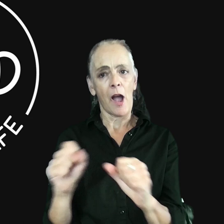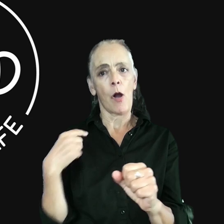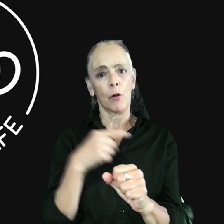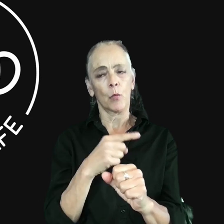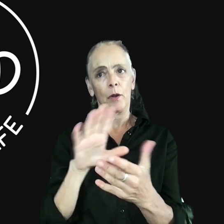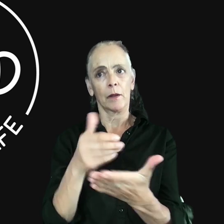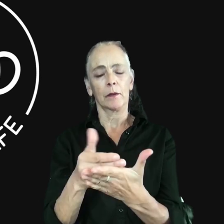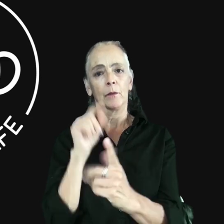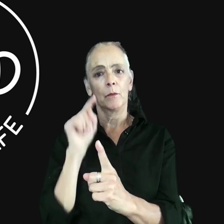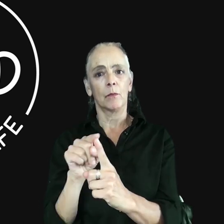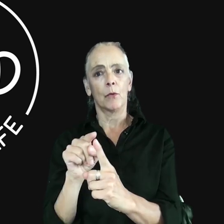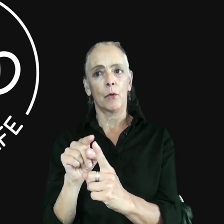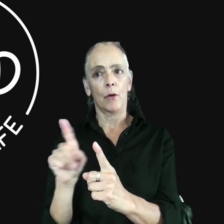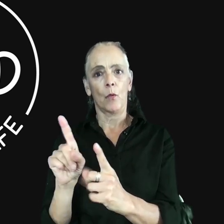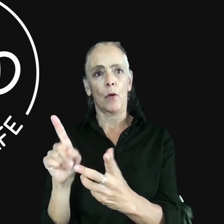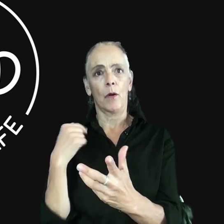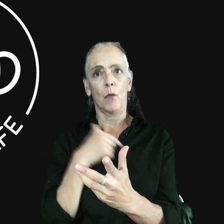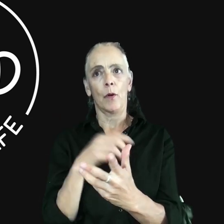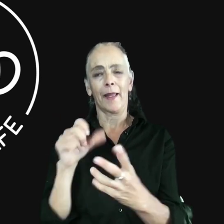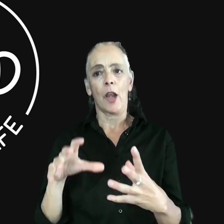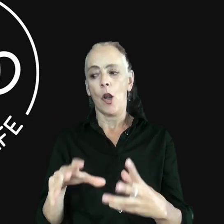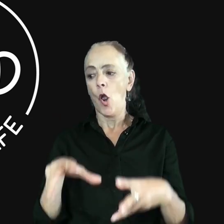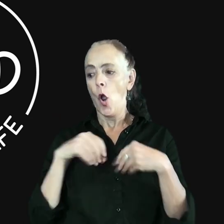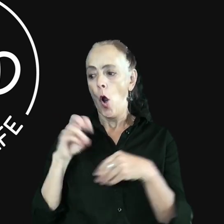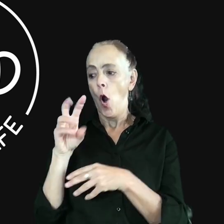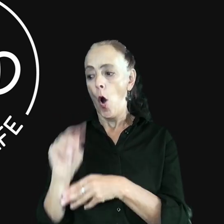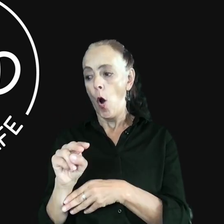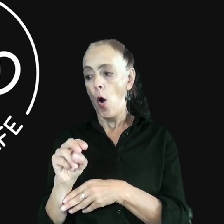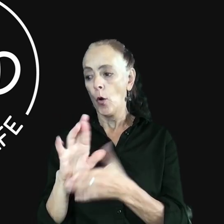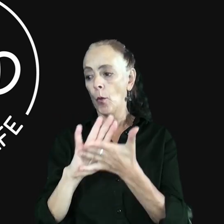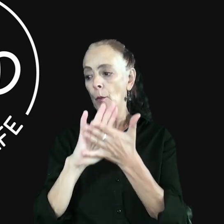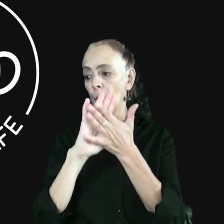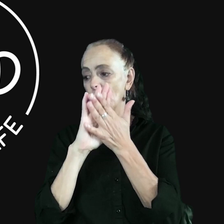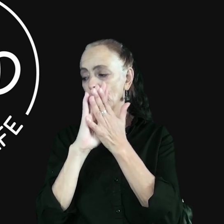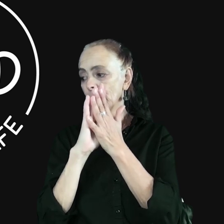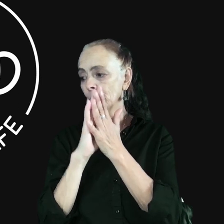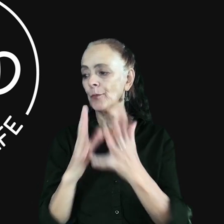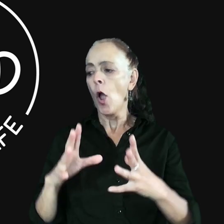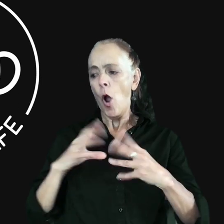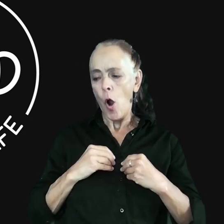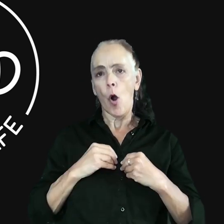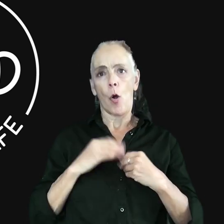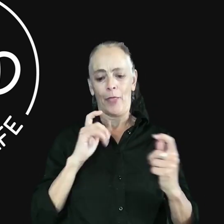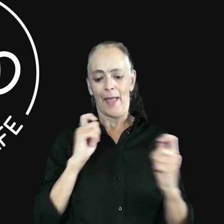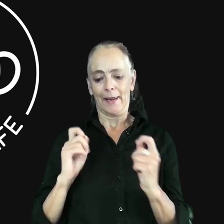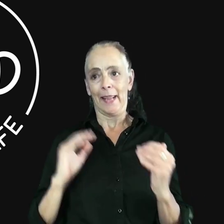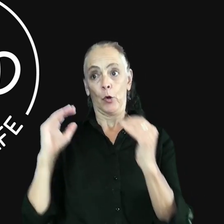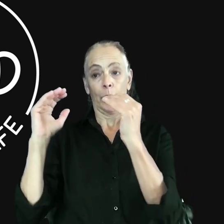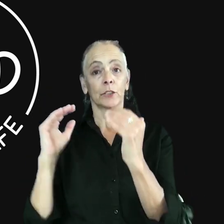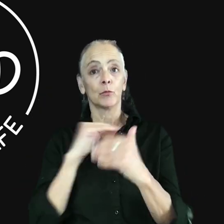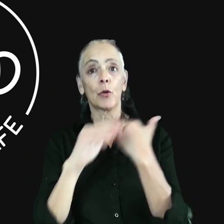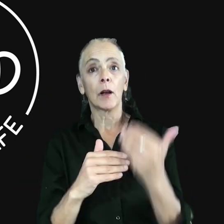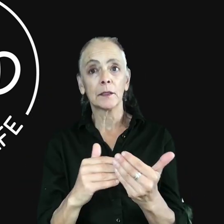point where we're able to kind of maybe own or become you know own some of this iteration process or become blended